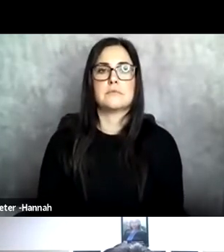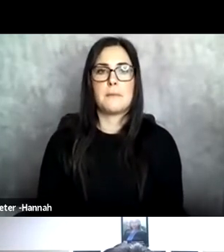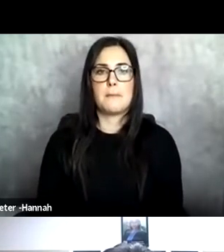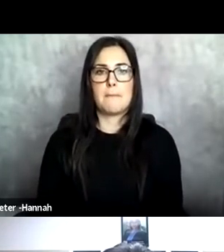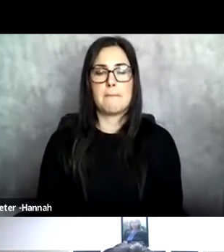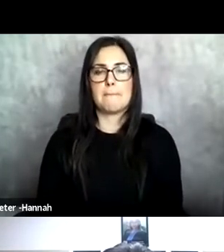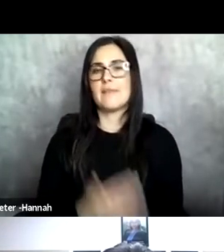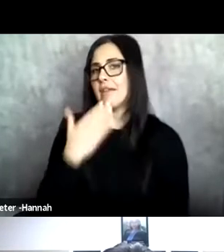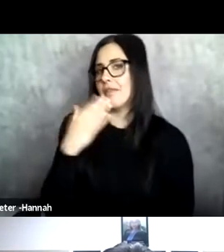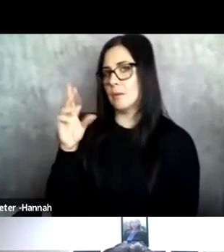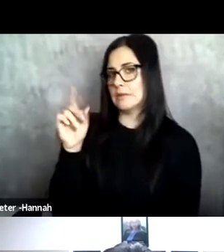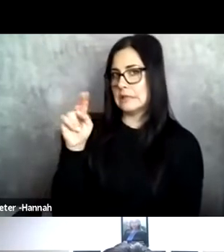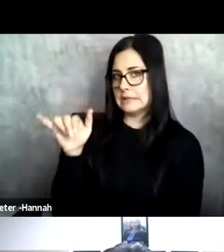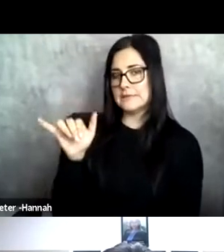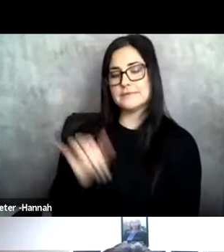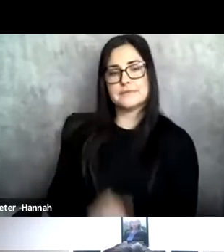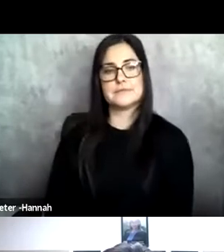Thank you, Danny.